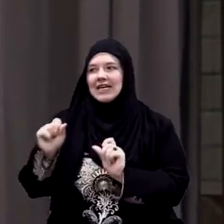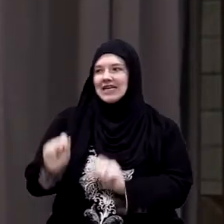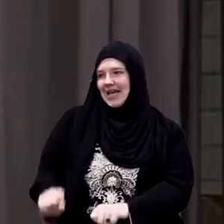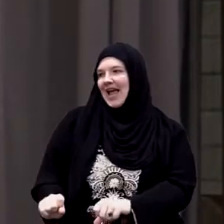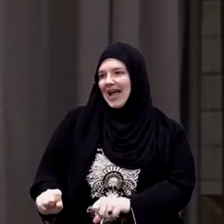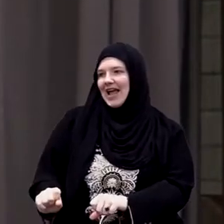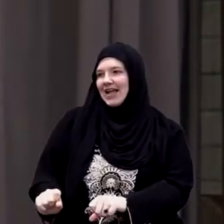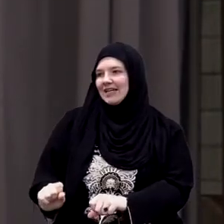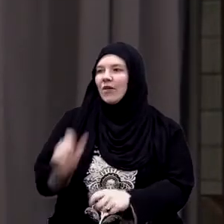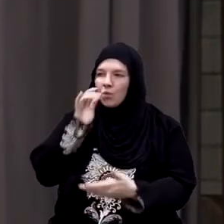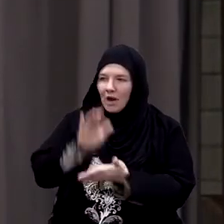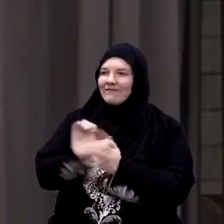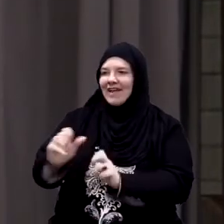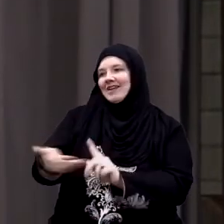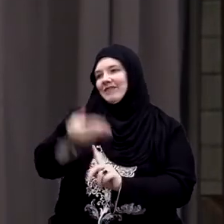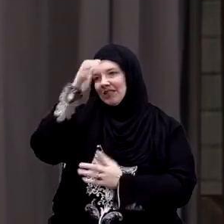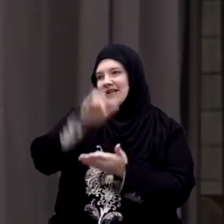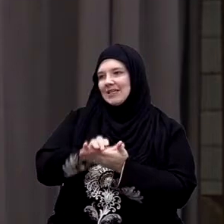must use her leverage.